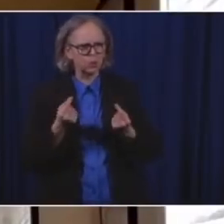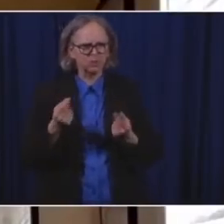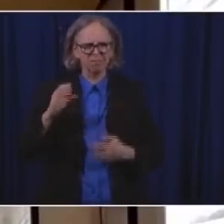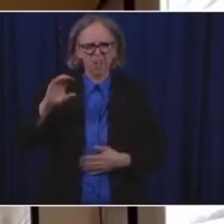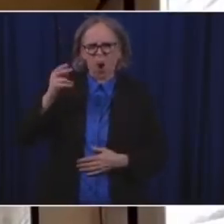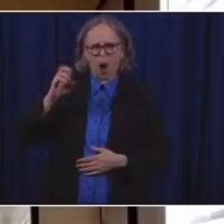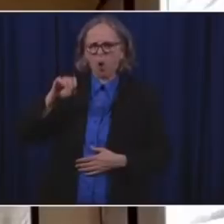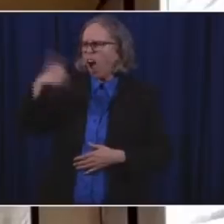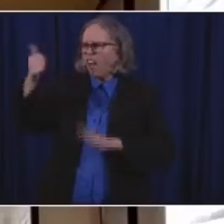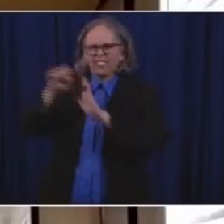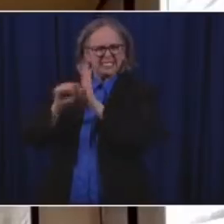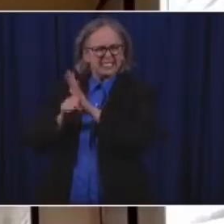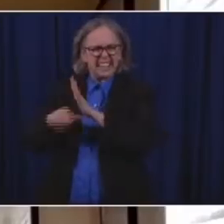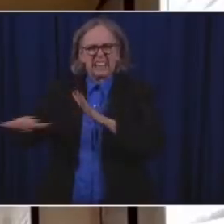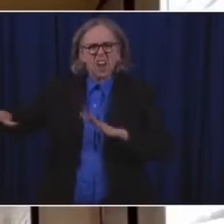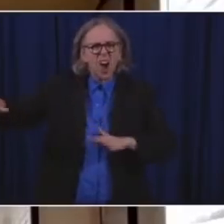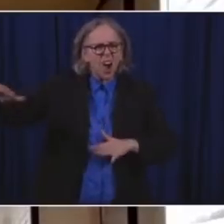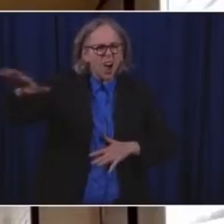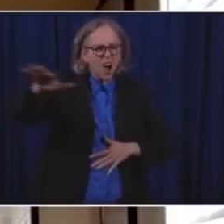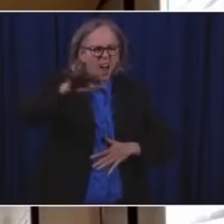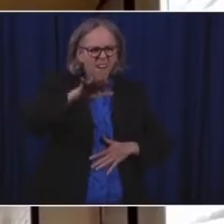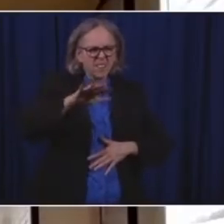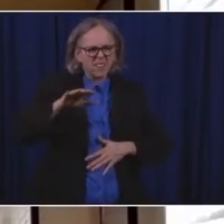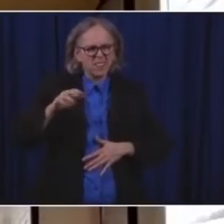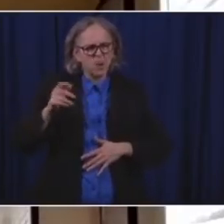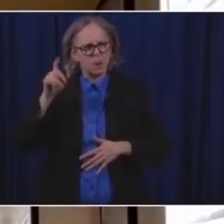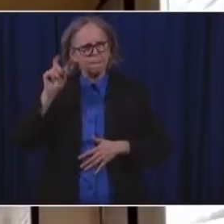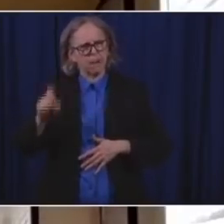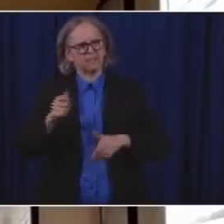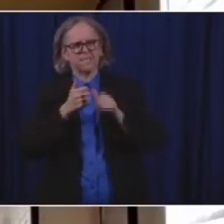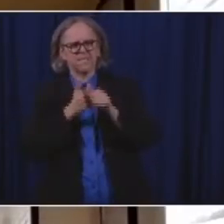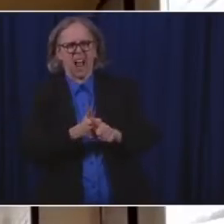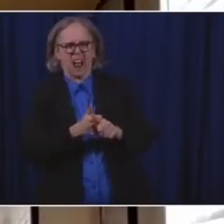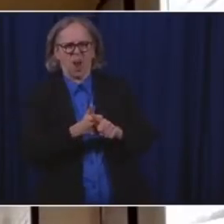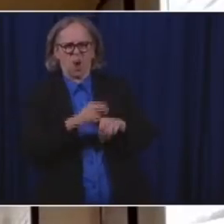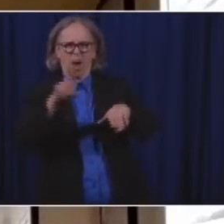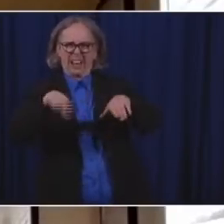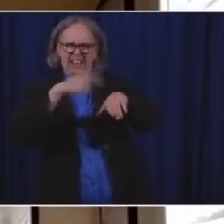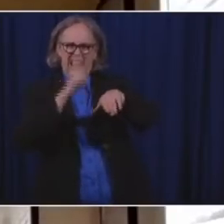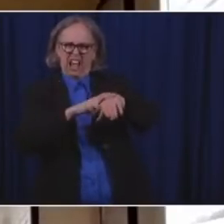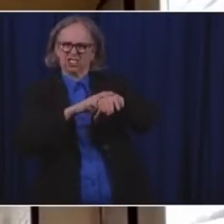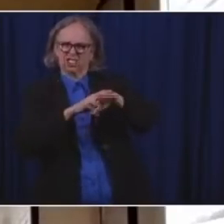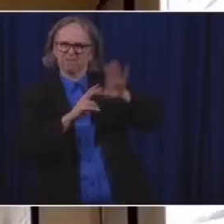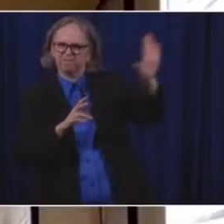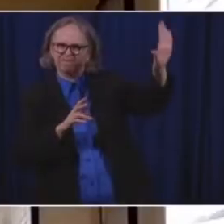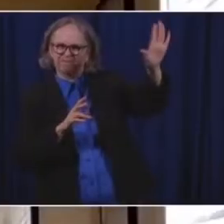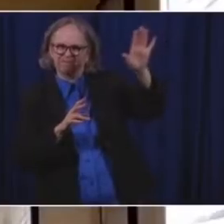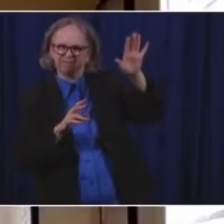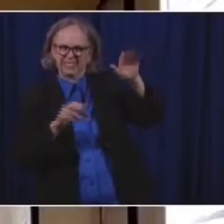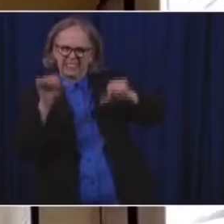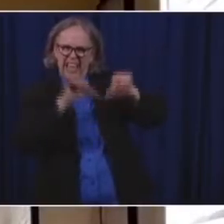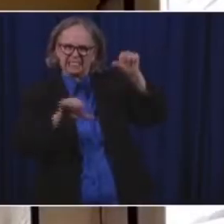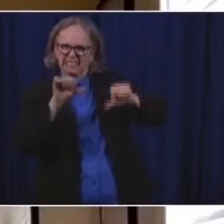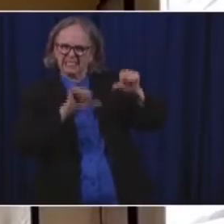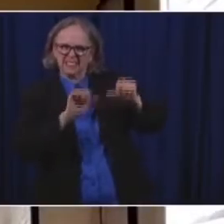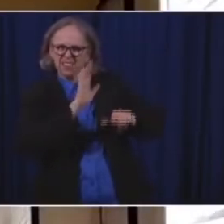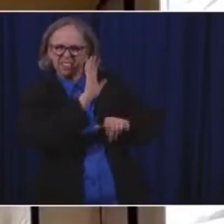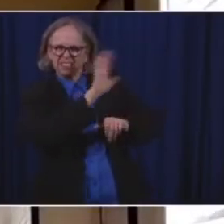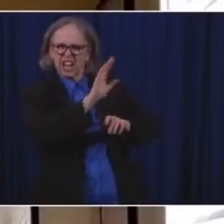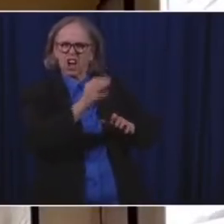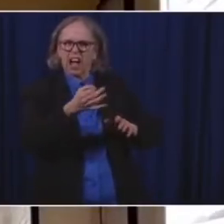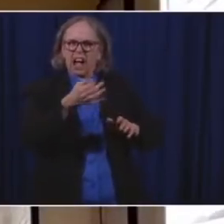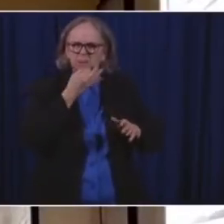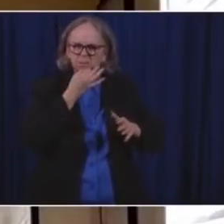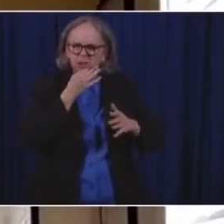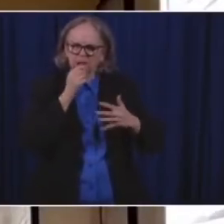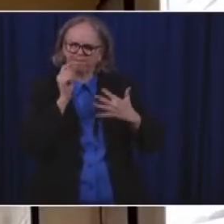nation, guided by national authorities and scientific experts, is an attempt to